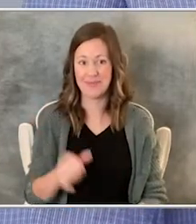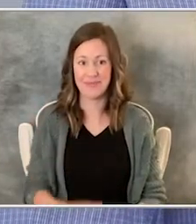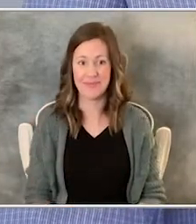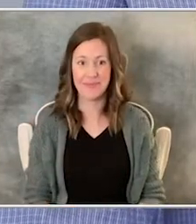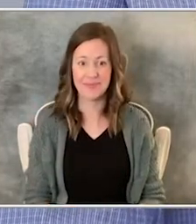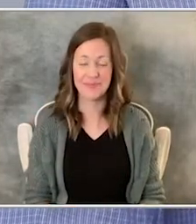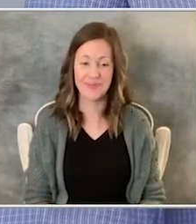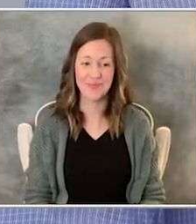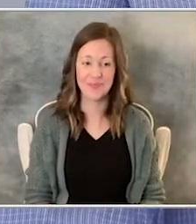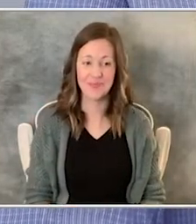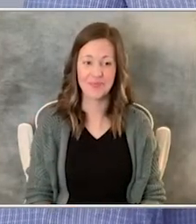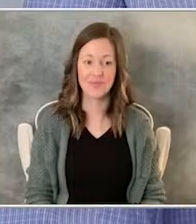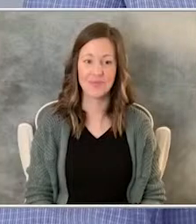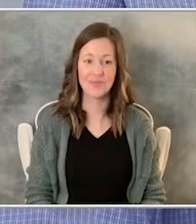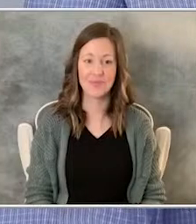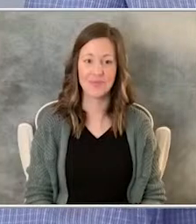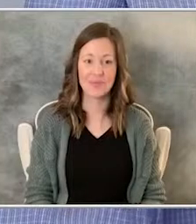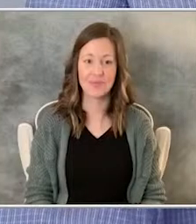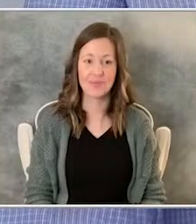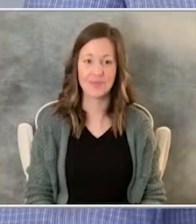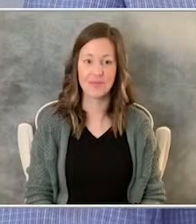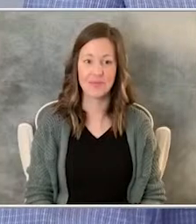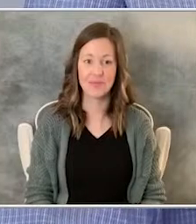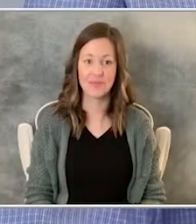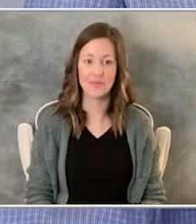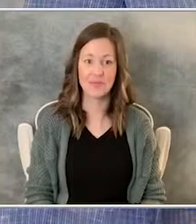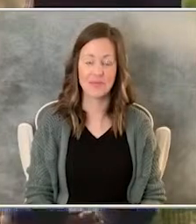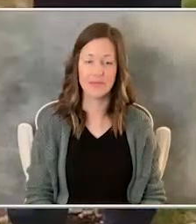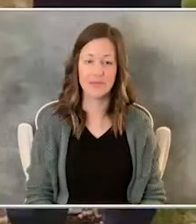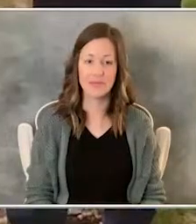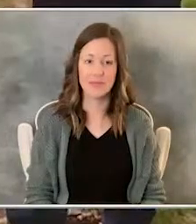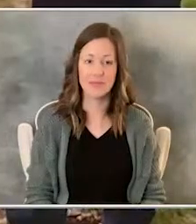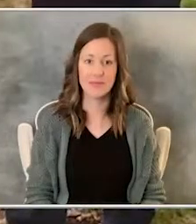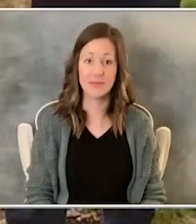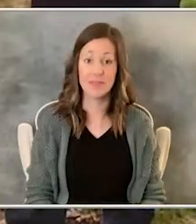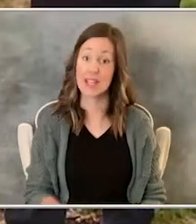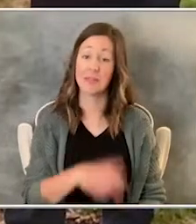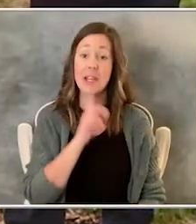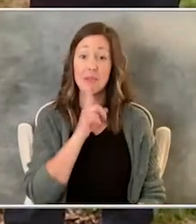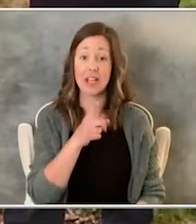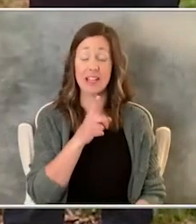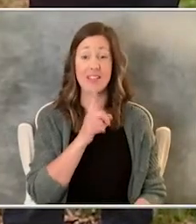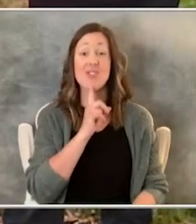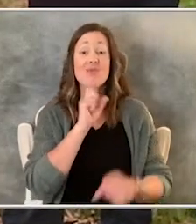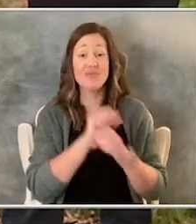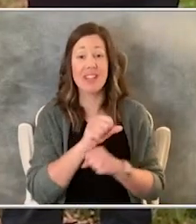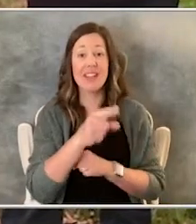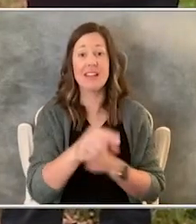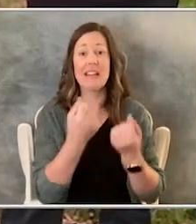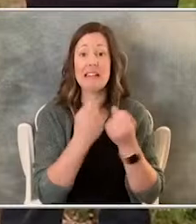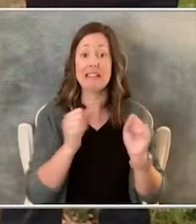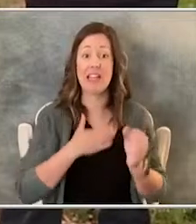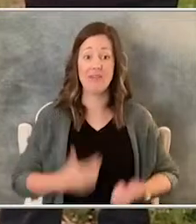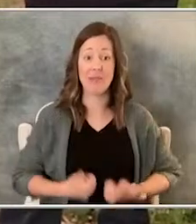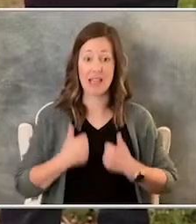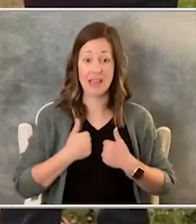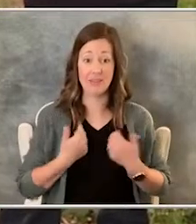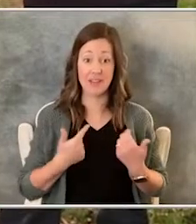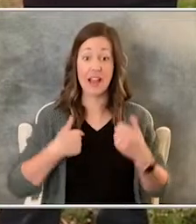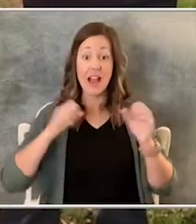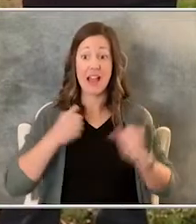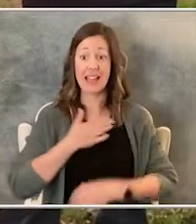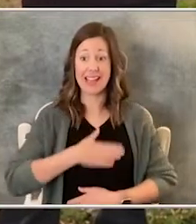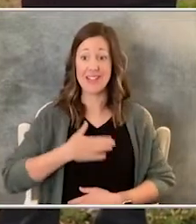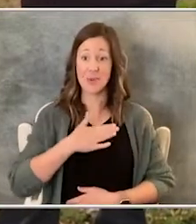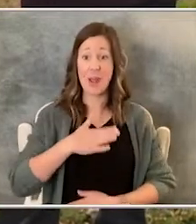to someone knowing you gave him that gift? Oh my gosh. Yeah, I think it's definitely